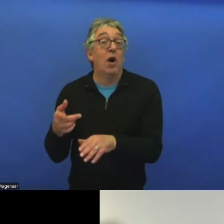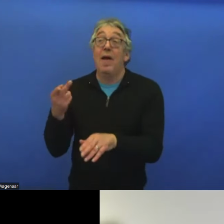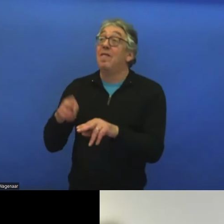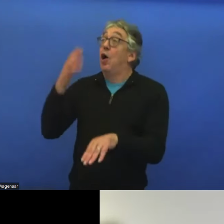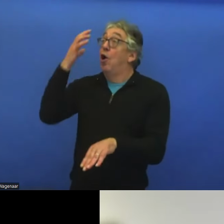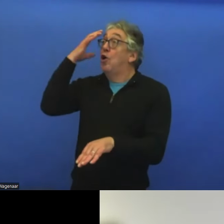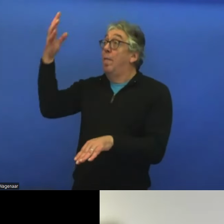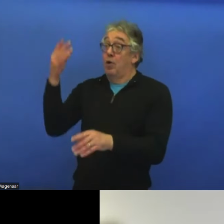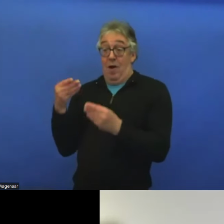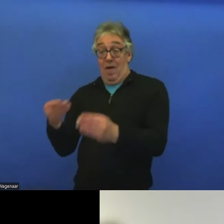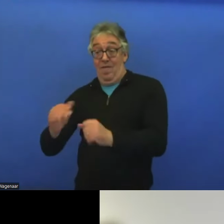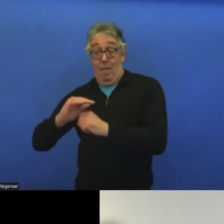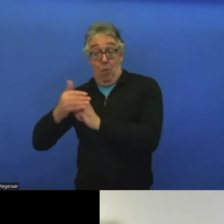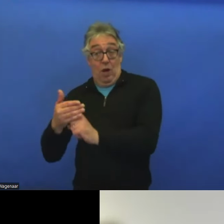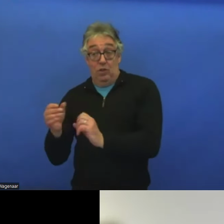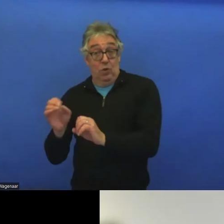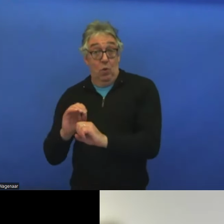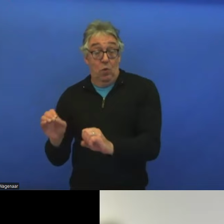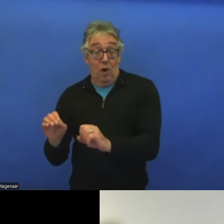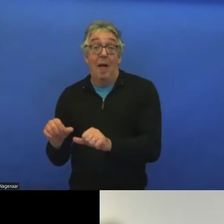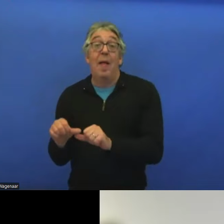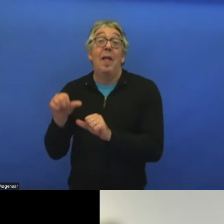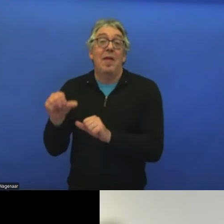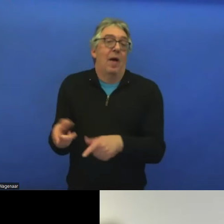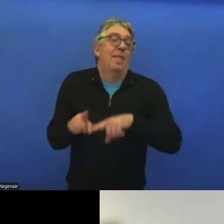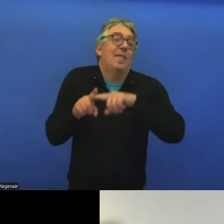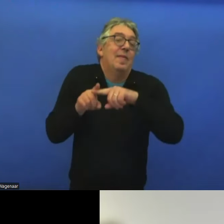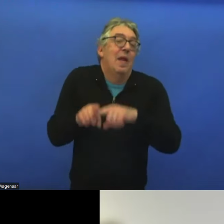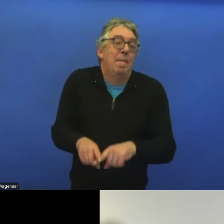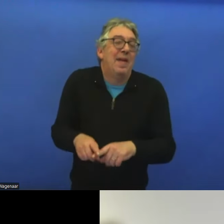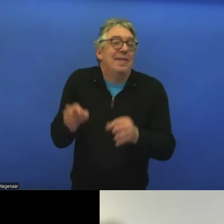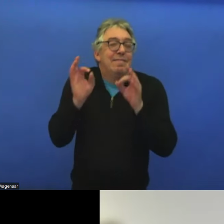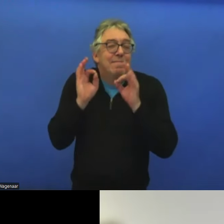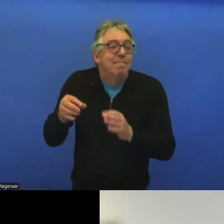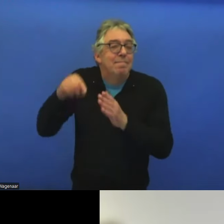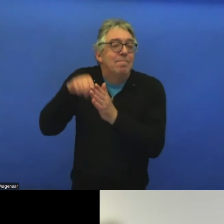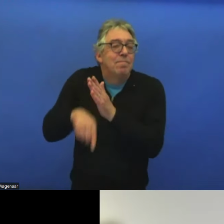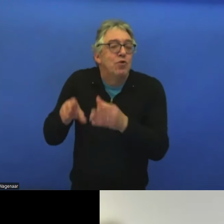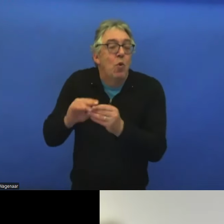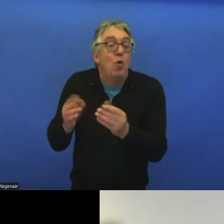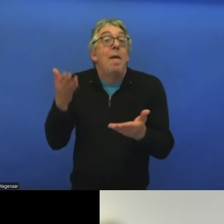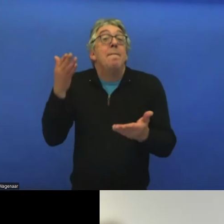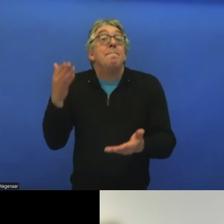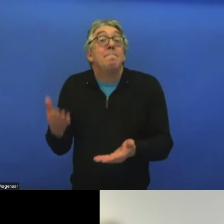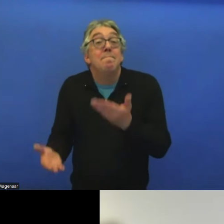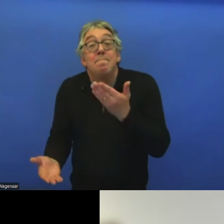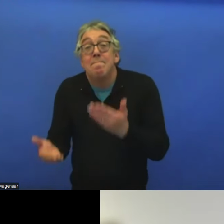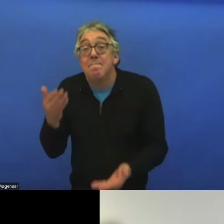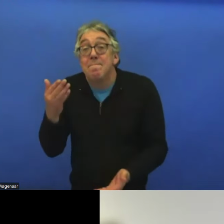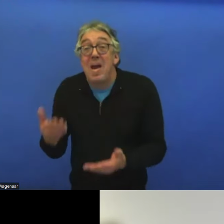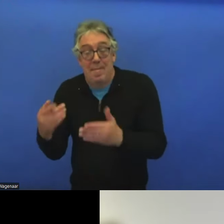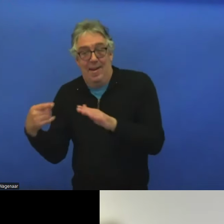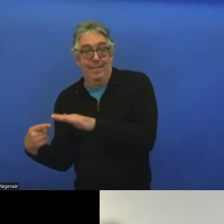they might be entitled, depending on the circumstances, they might be entitled to refugee status. Doesn't have to be whole community.